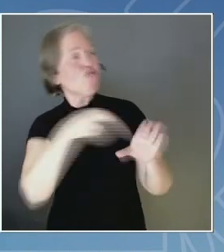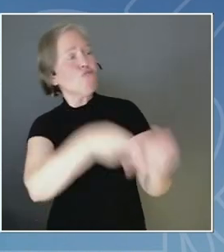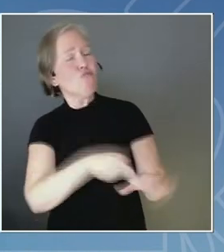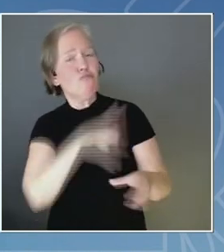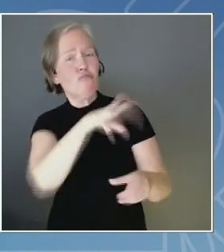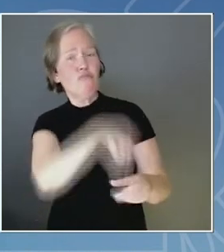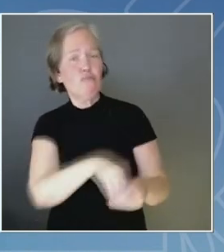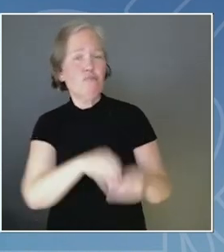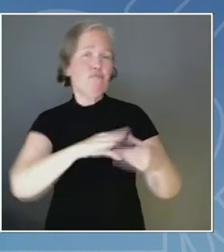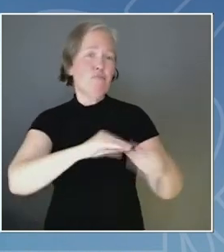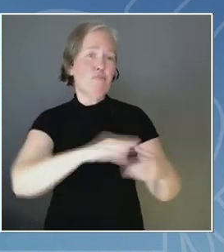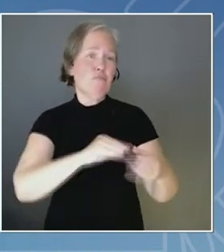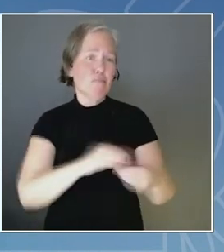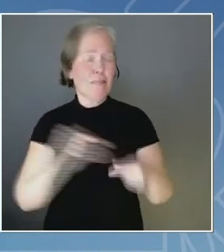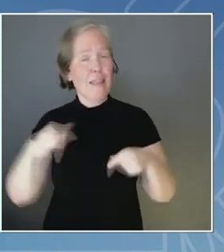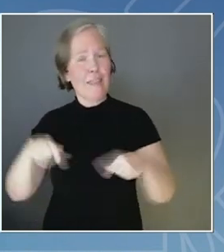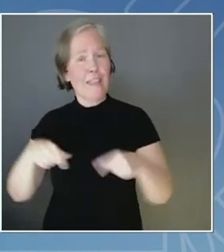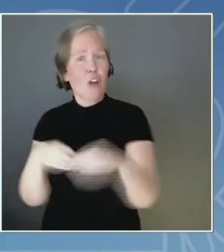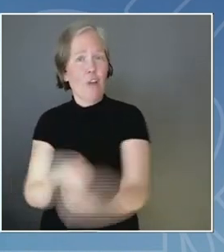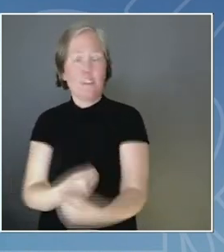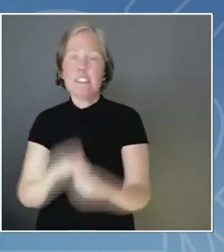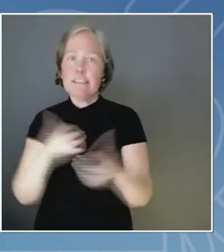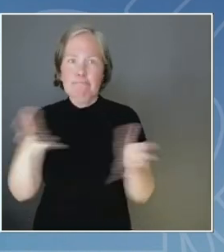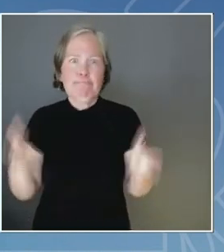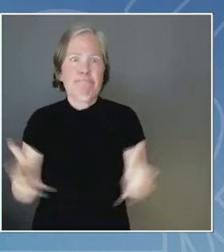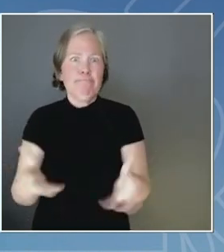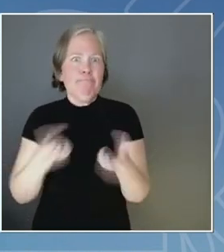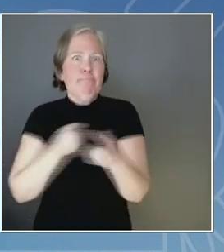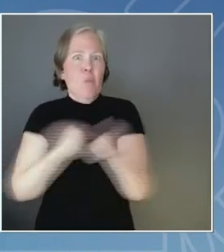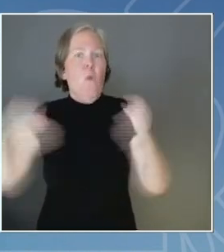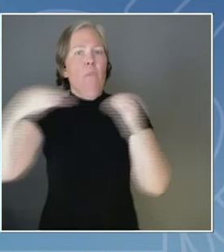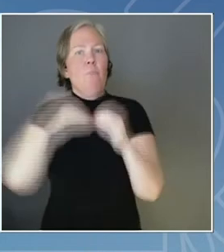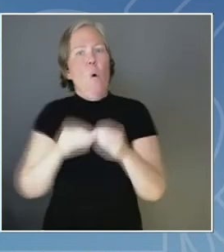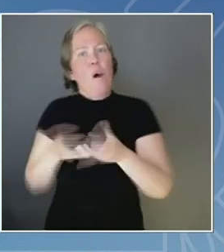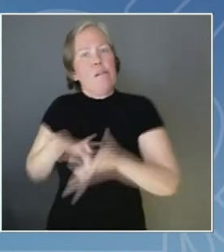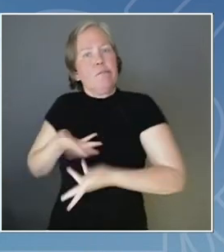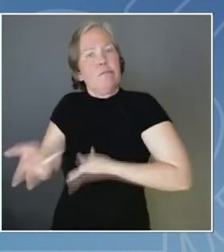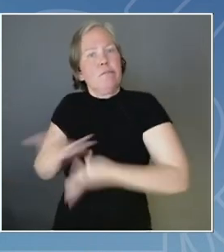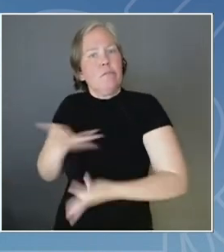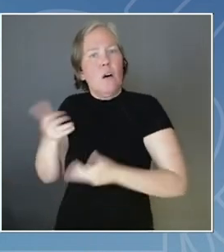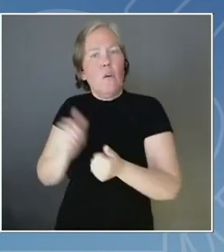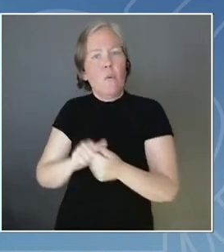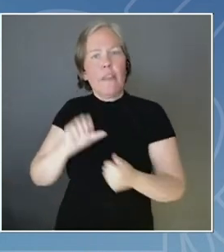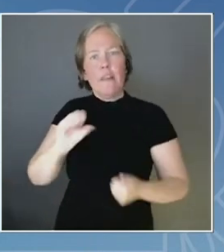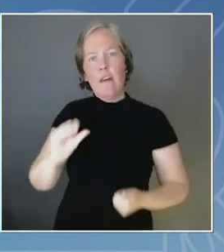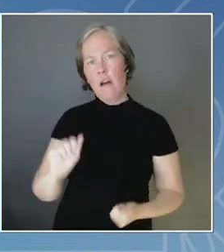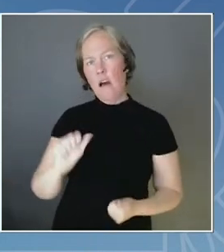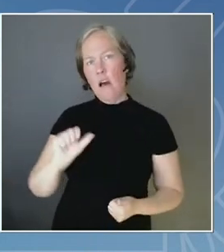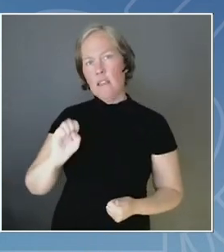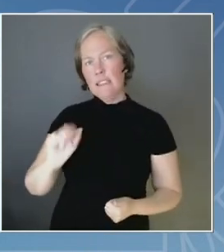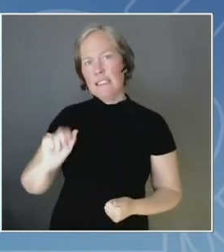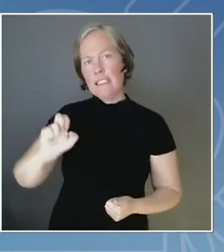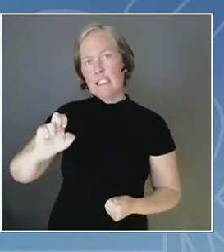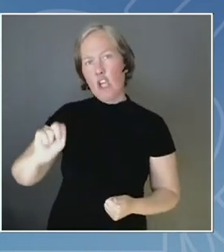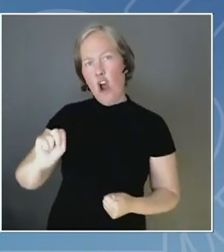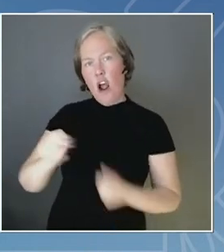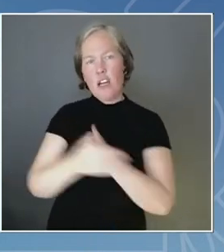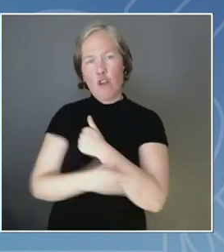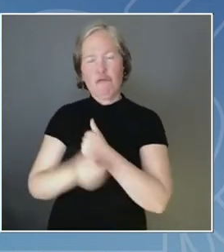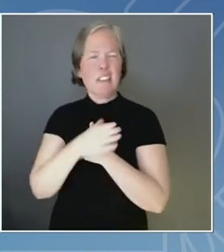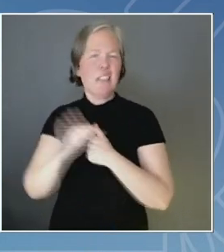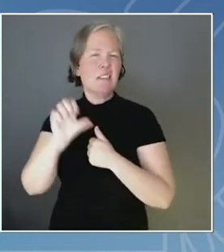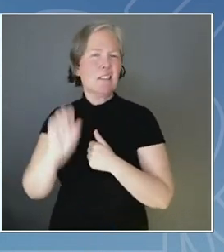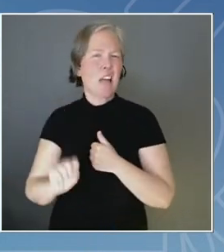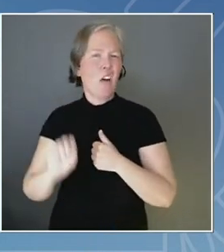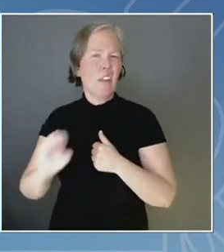support a greater engagement in Southeast Asia, in particular with the ASEAN nations. I think it couldn't be more important than